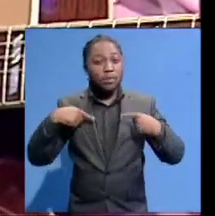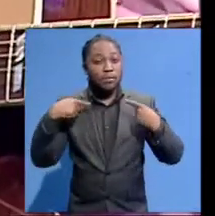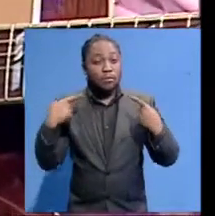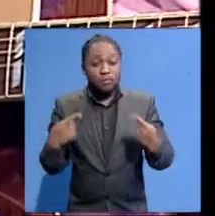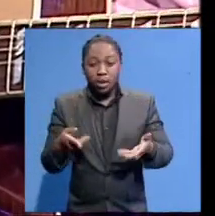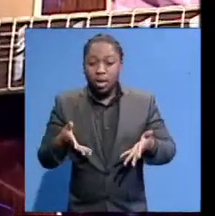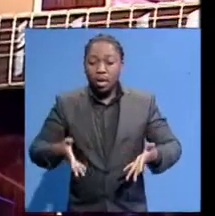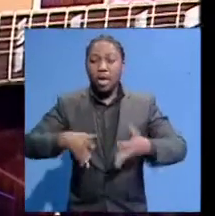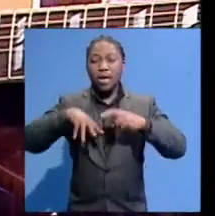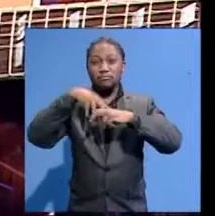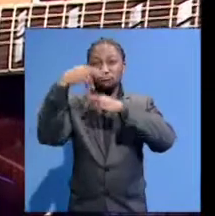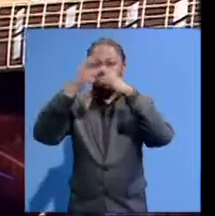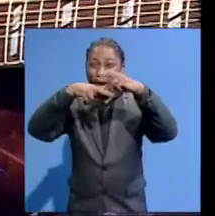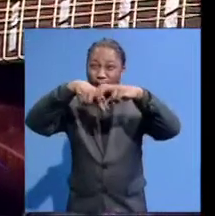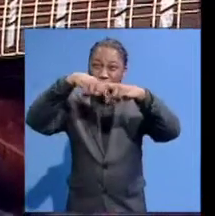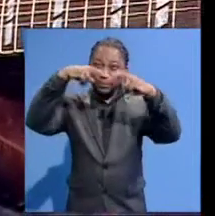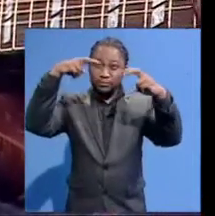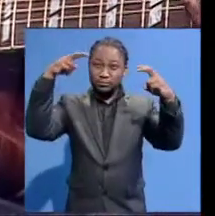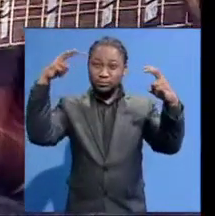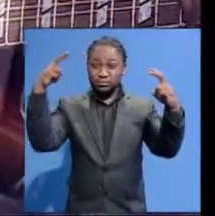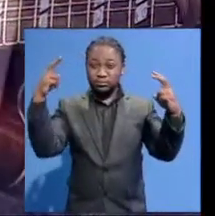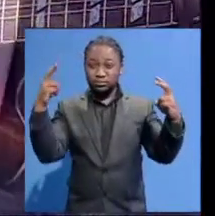here in heaven.